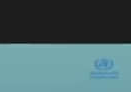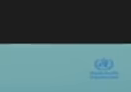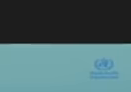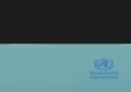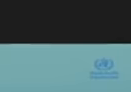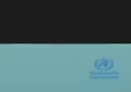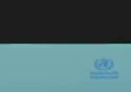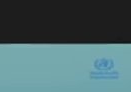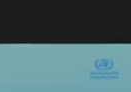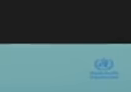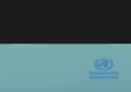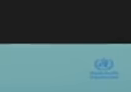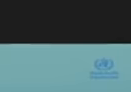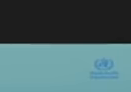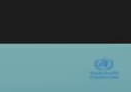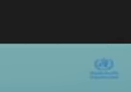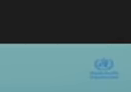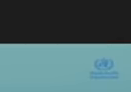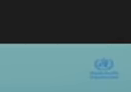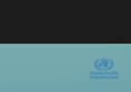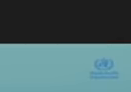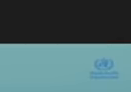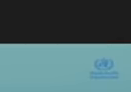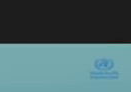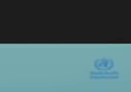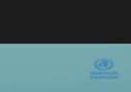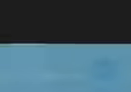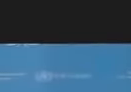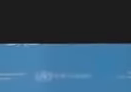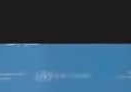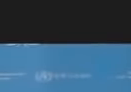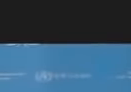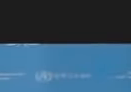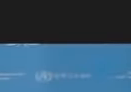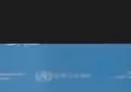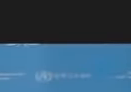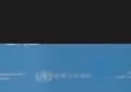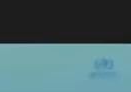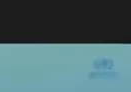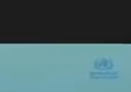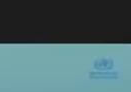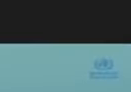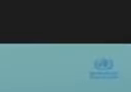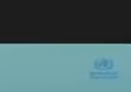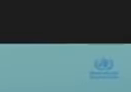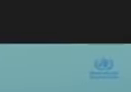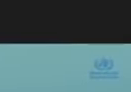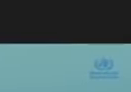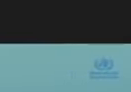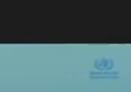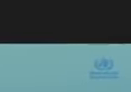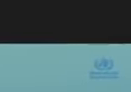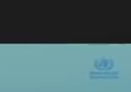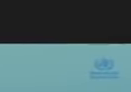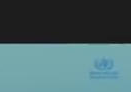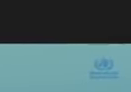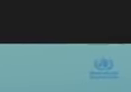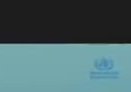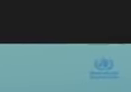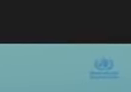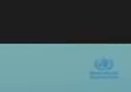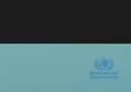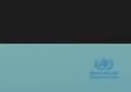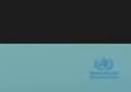WHO's Dr. Maria Van Kerkhove. Welcome back to the show, Maria. Thanks for having me. Maria, what is the latest information